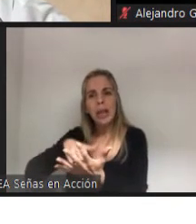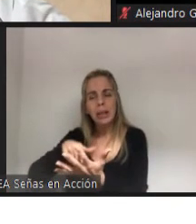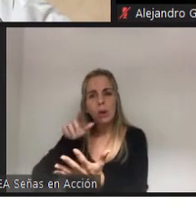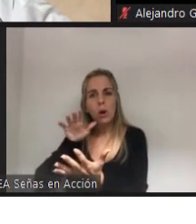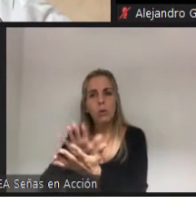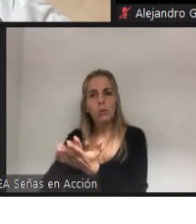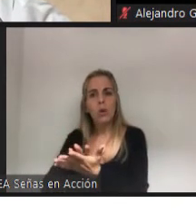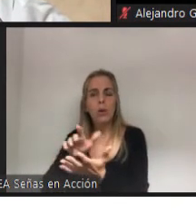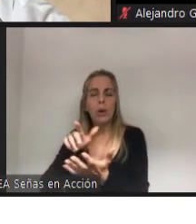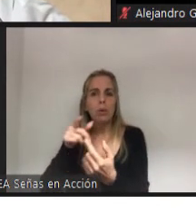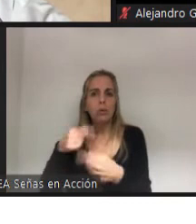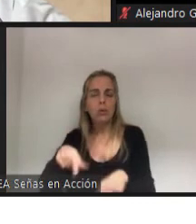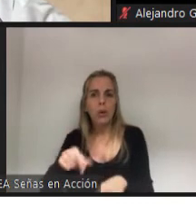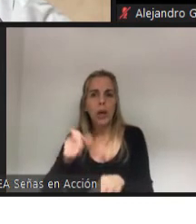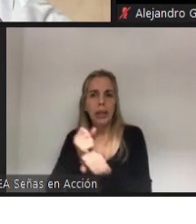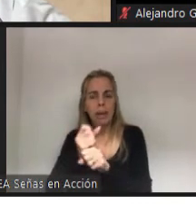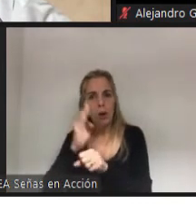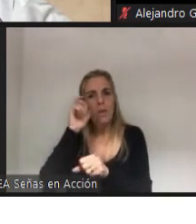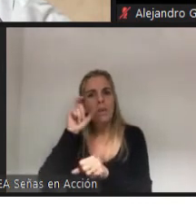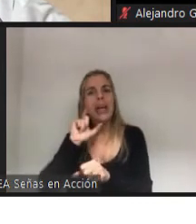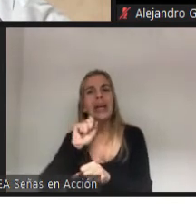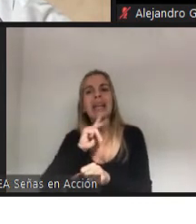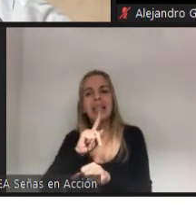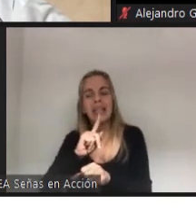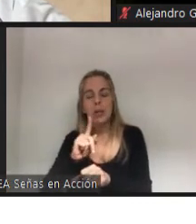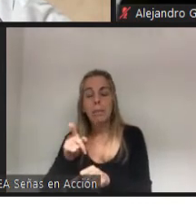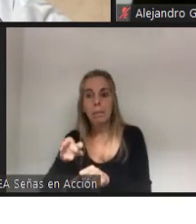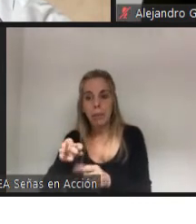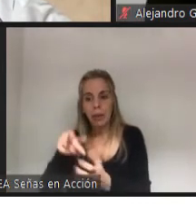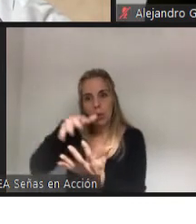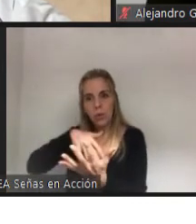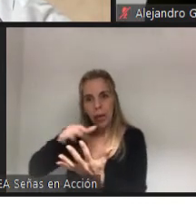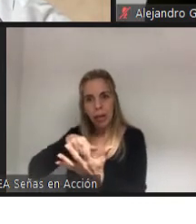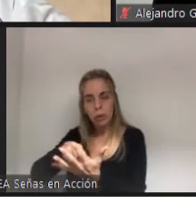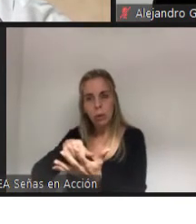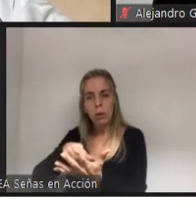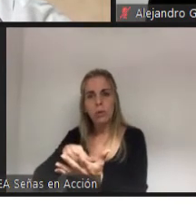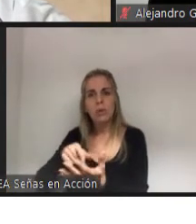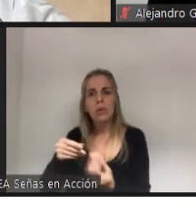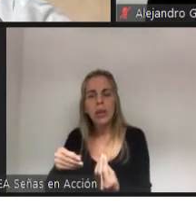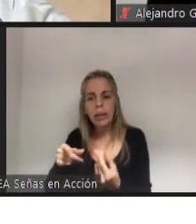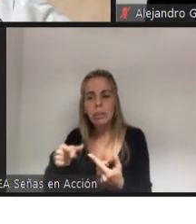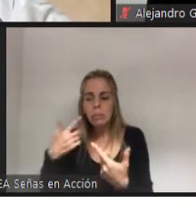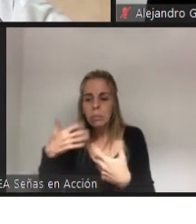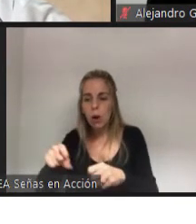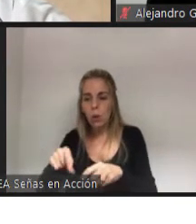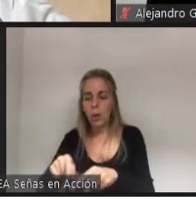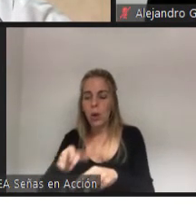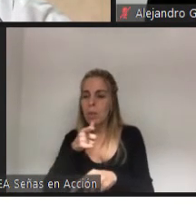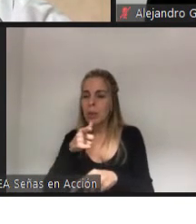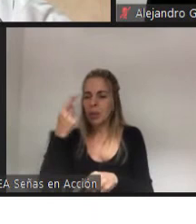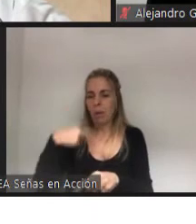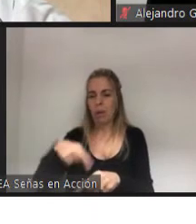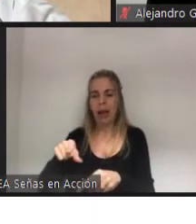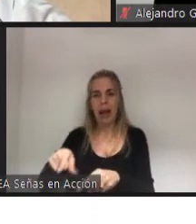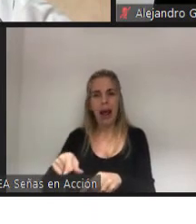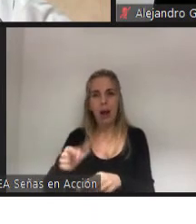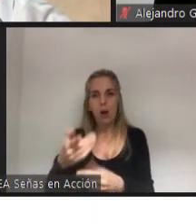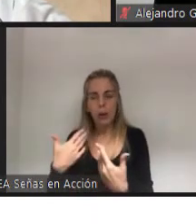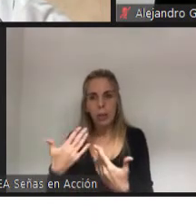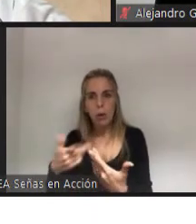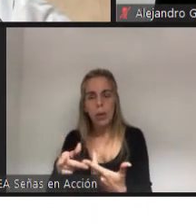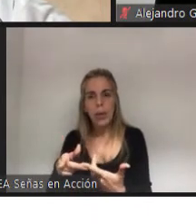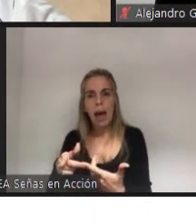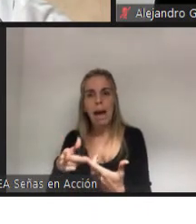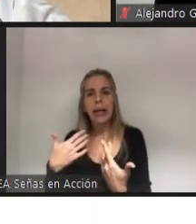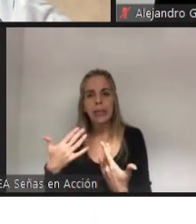that referred to Beckett's work, and that it was quite calling for him